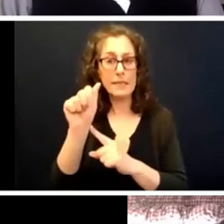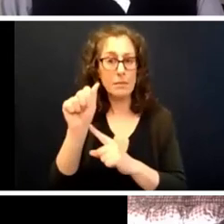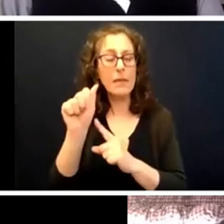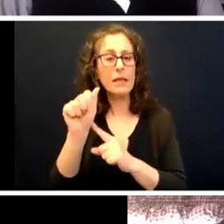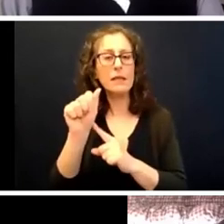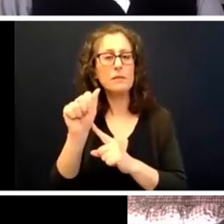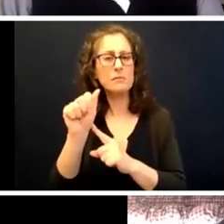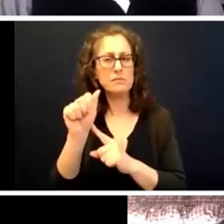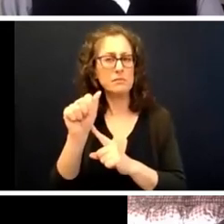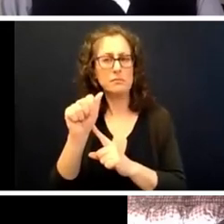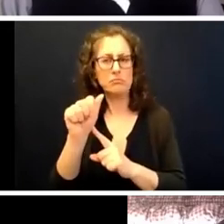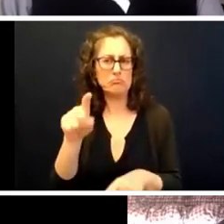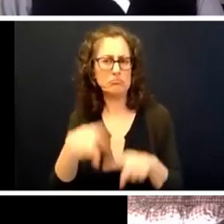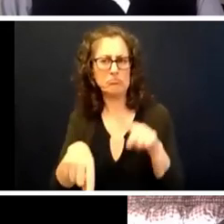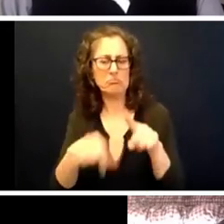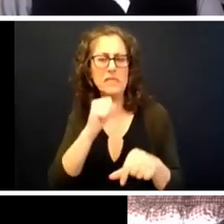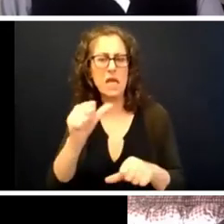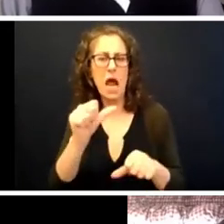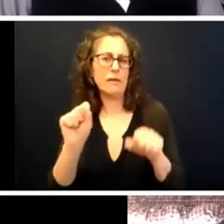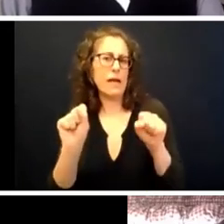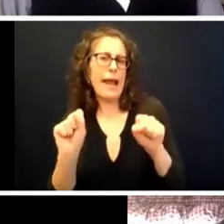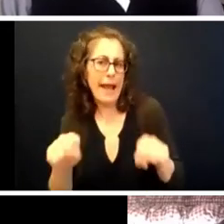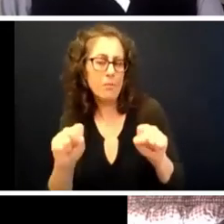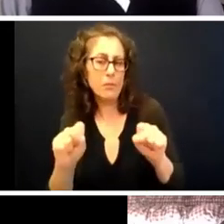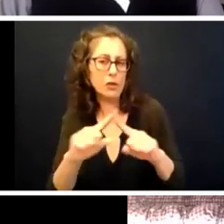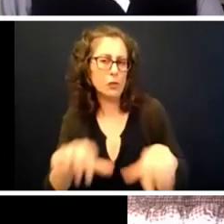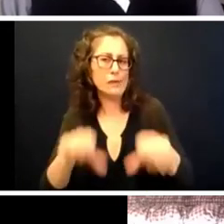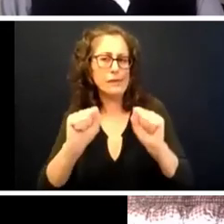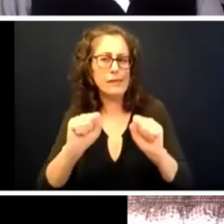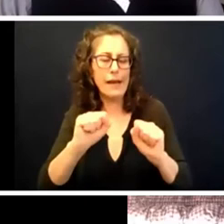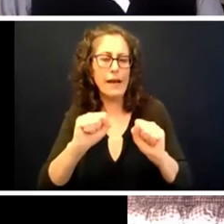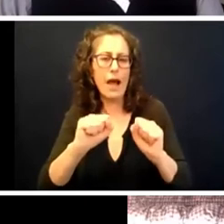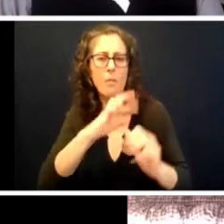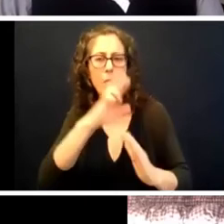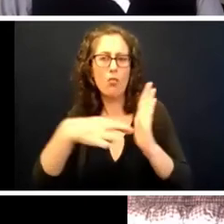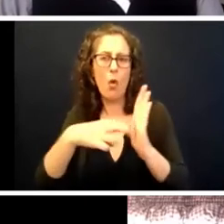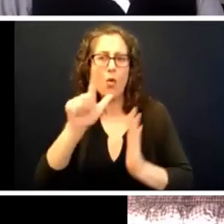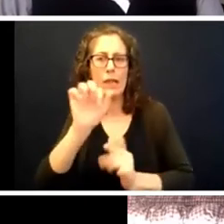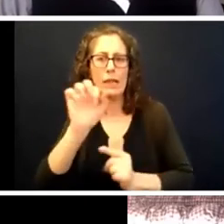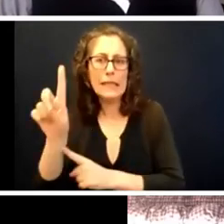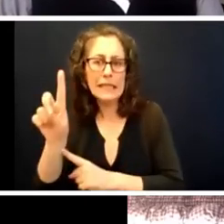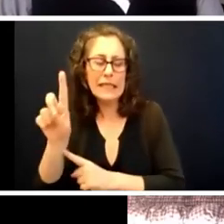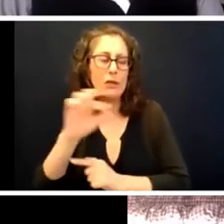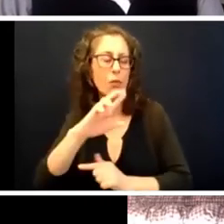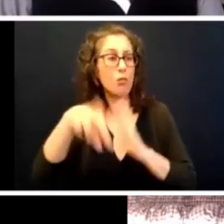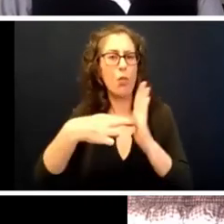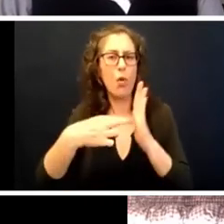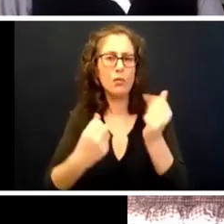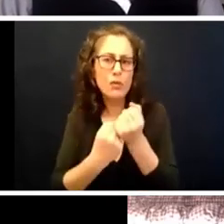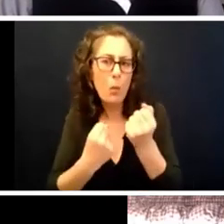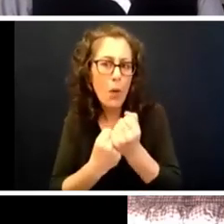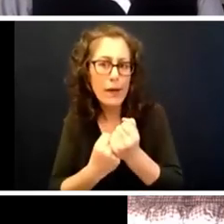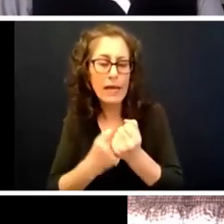aren't capable of being a lead role or even a supporting role in films and movies